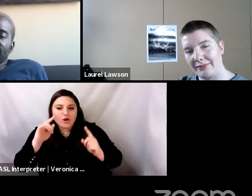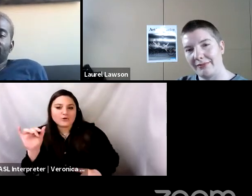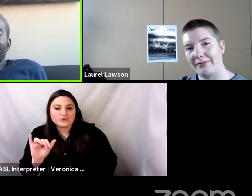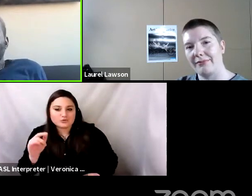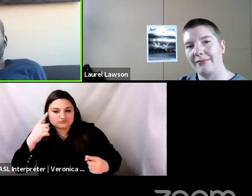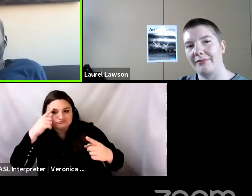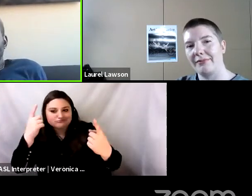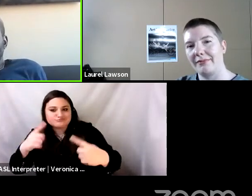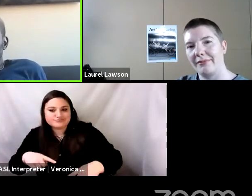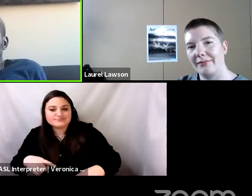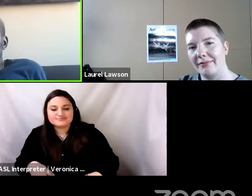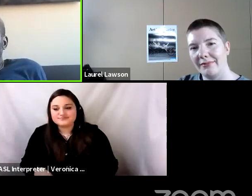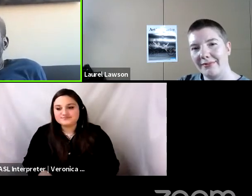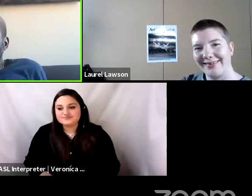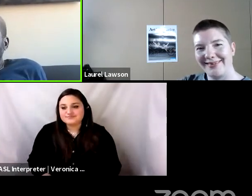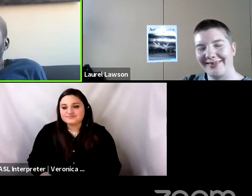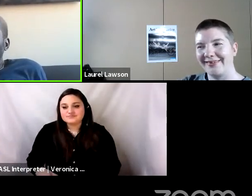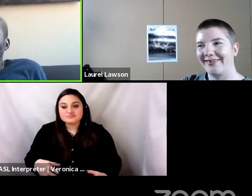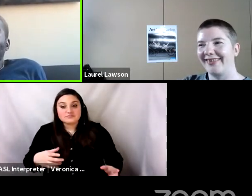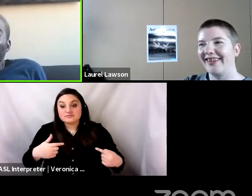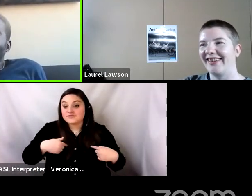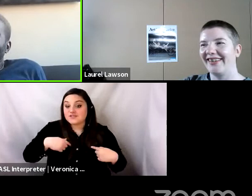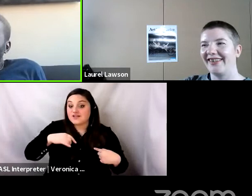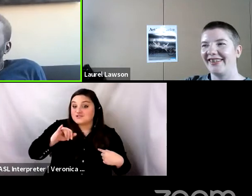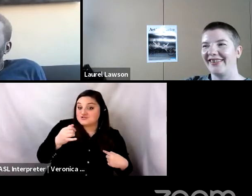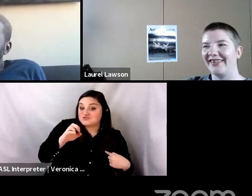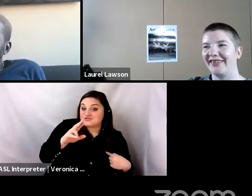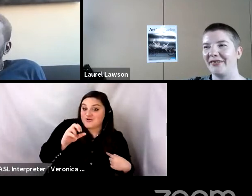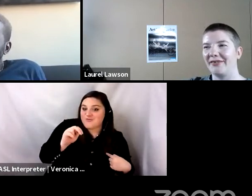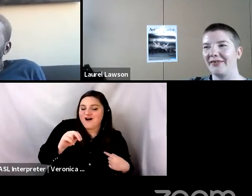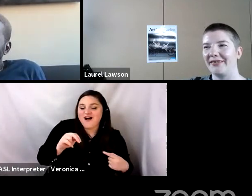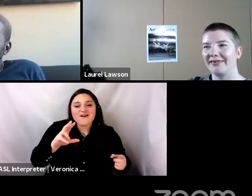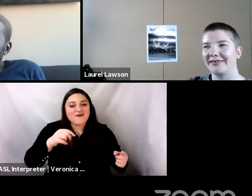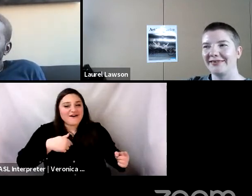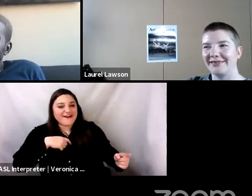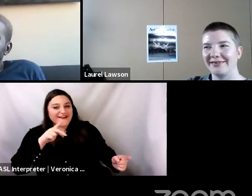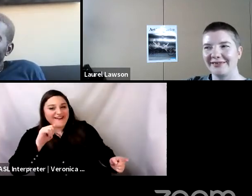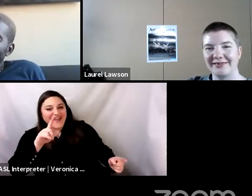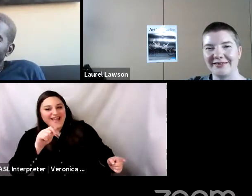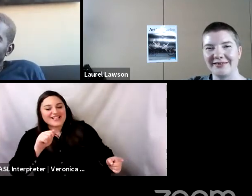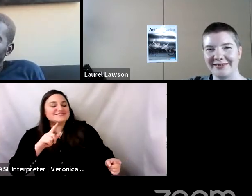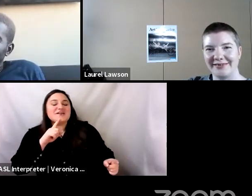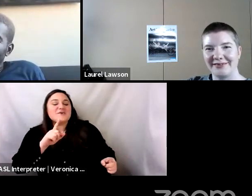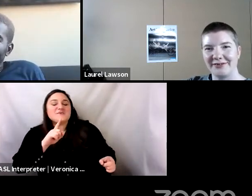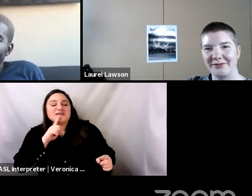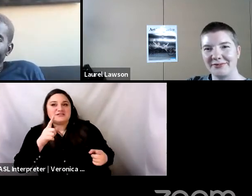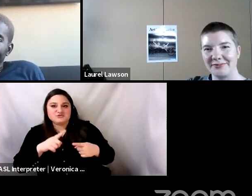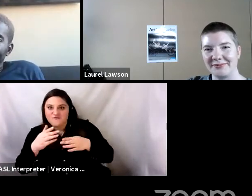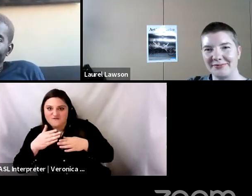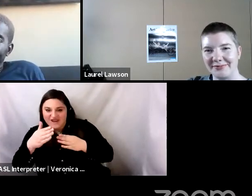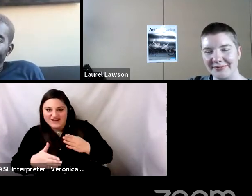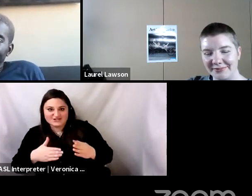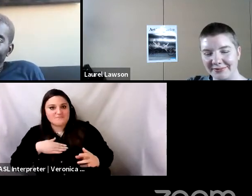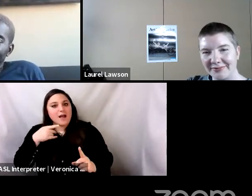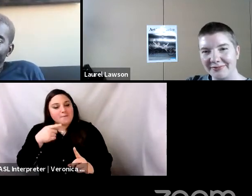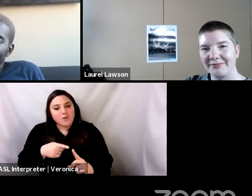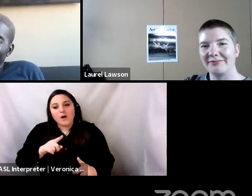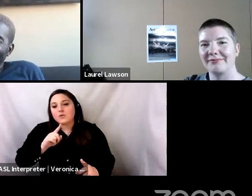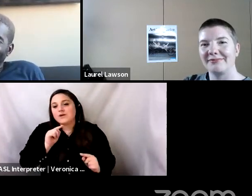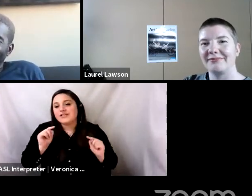This is This Jerron. is, oops, sorry, Jerron. Oh, go ahead, Kayla. No, I just like want to like, it's really about like